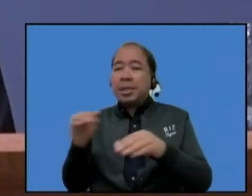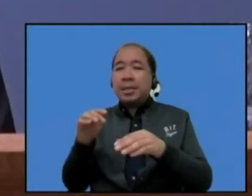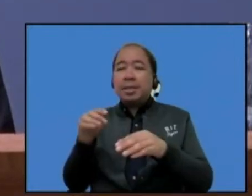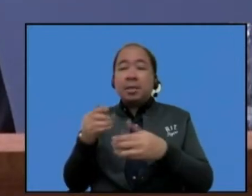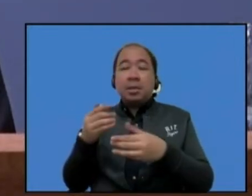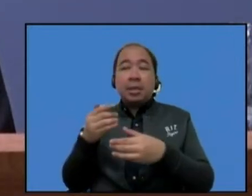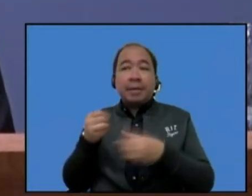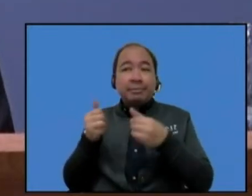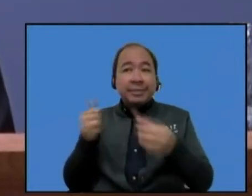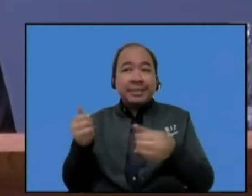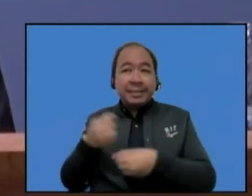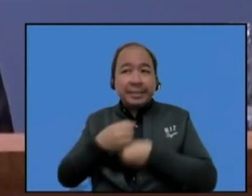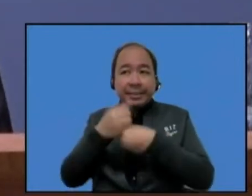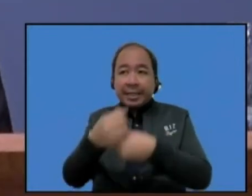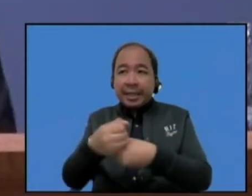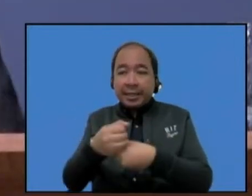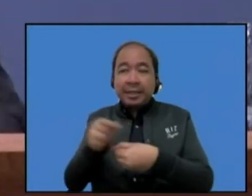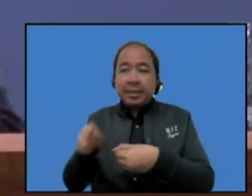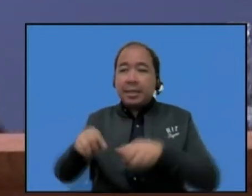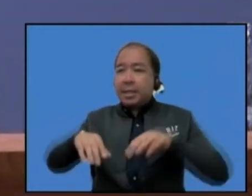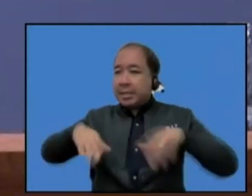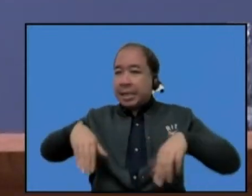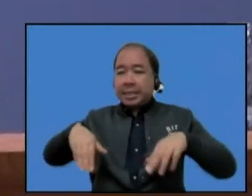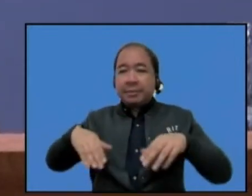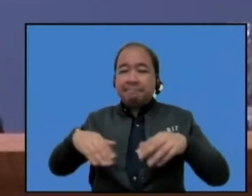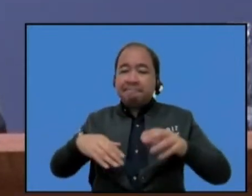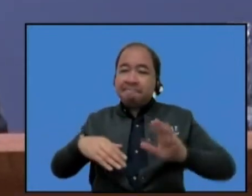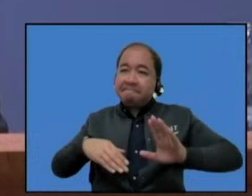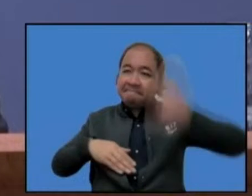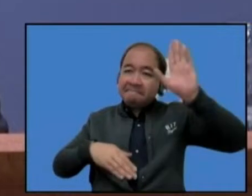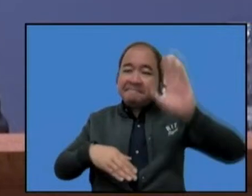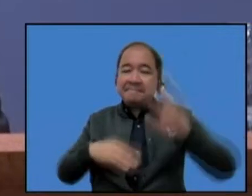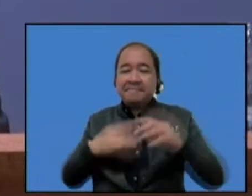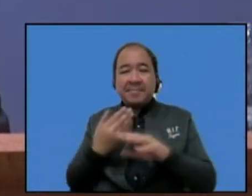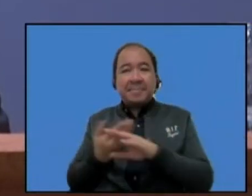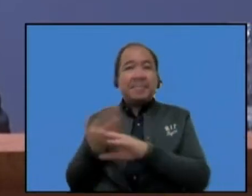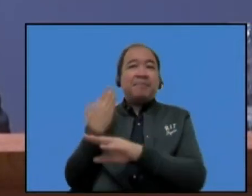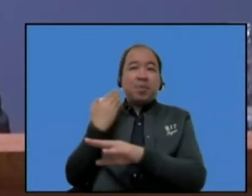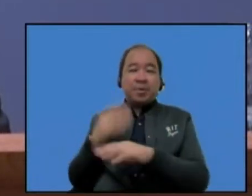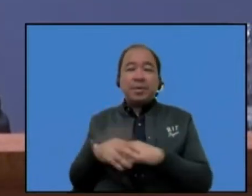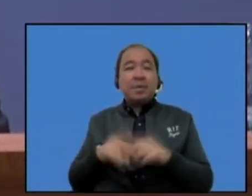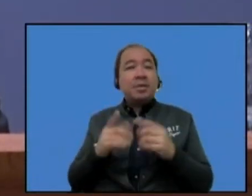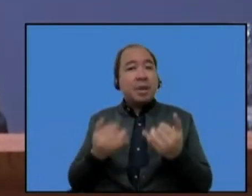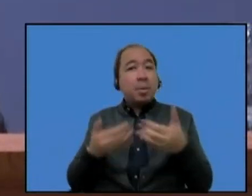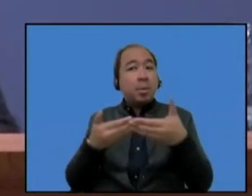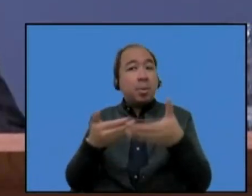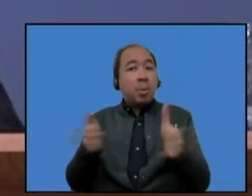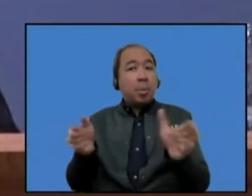yet spoken. I open the floor for statement.